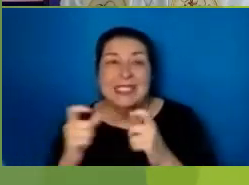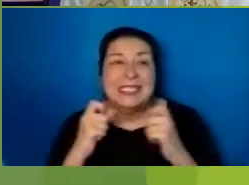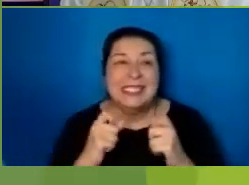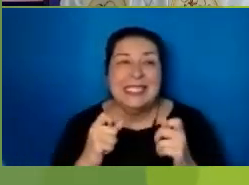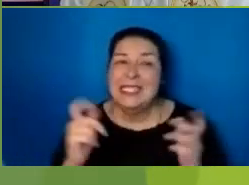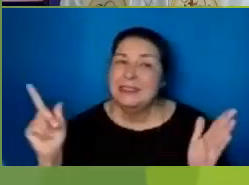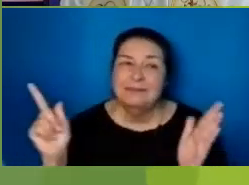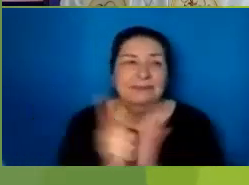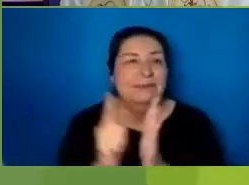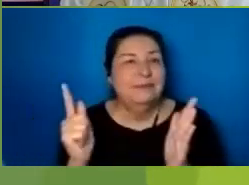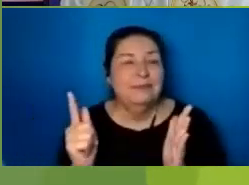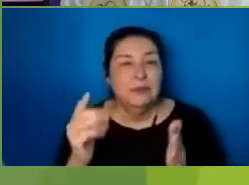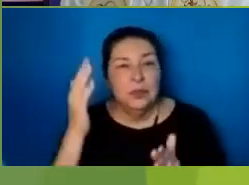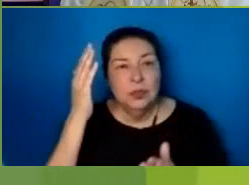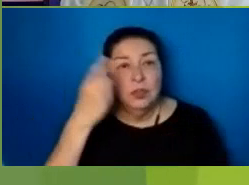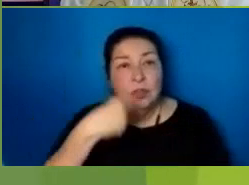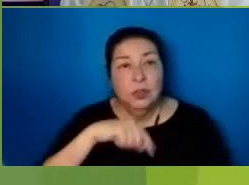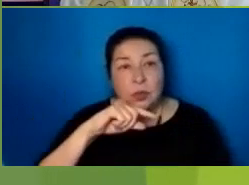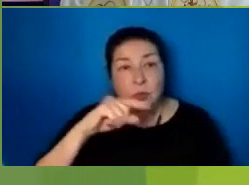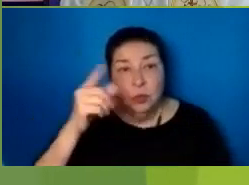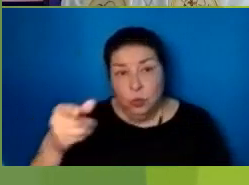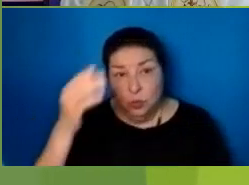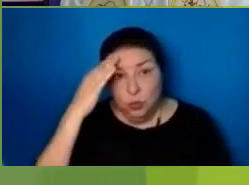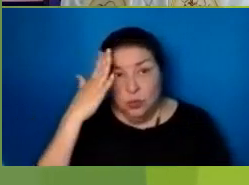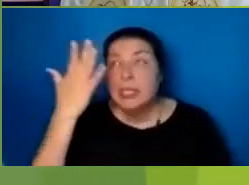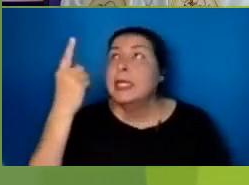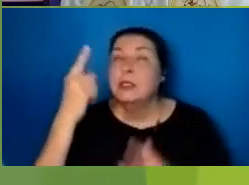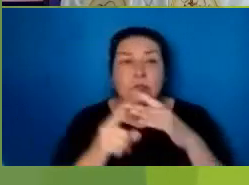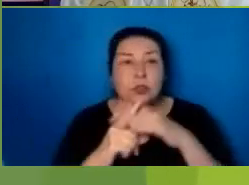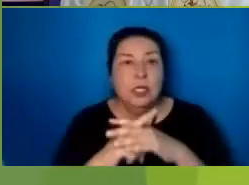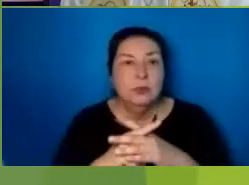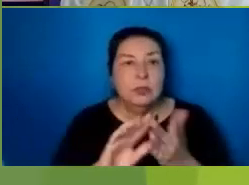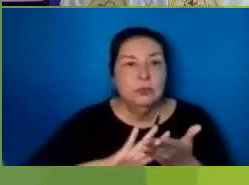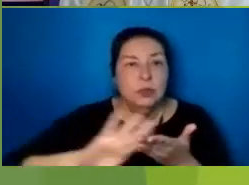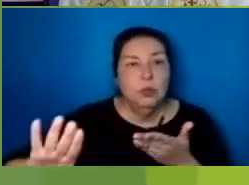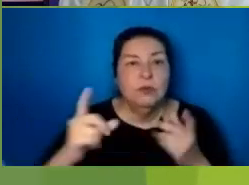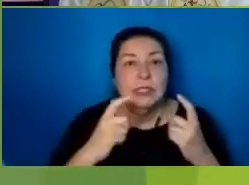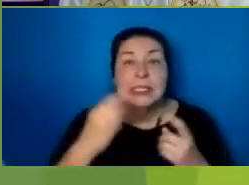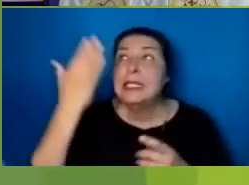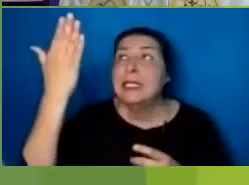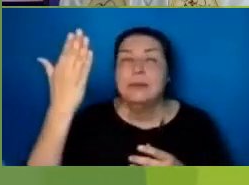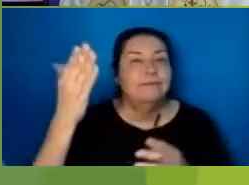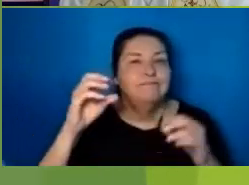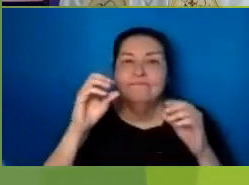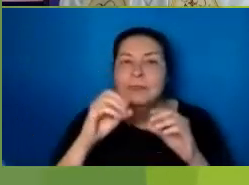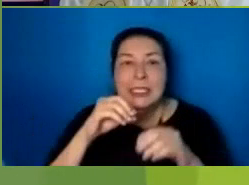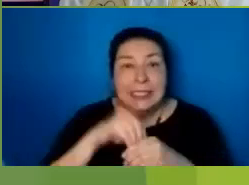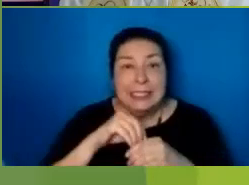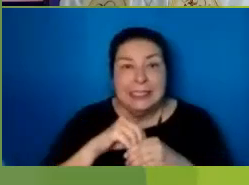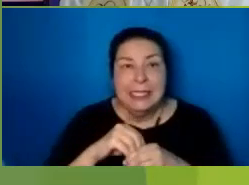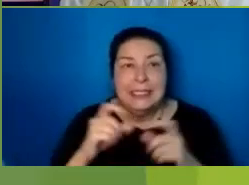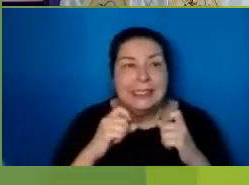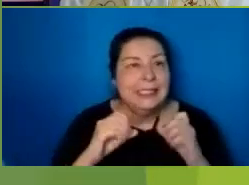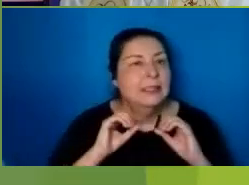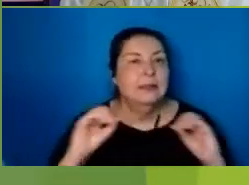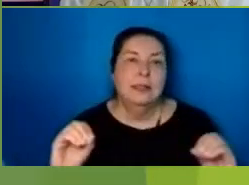You know that he appeared To take away sins And in him There is no sin No one who abides in him